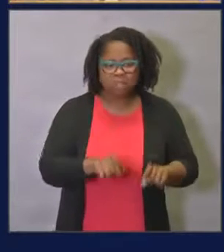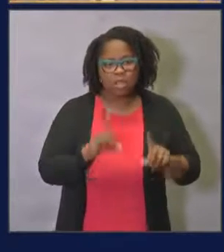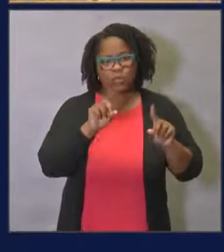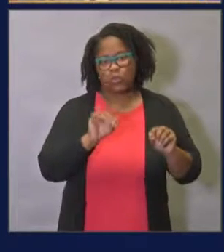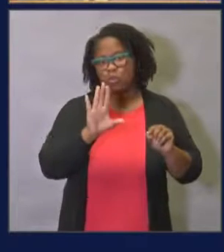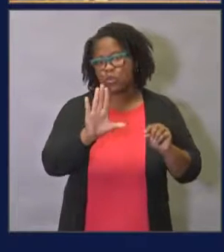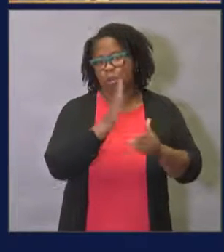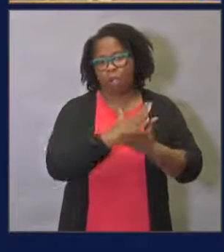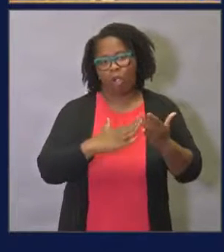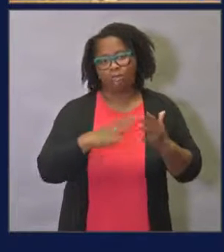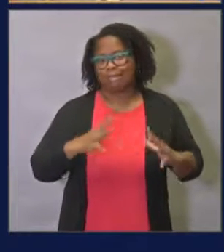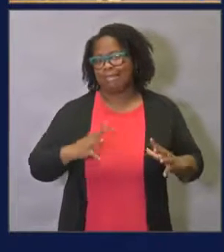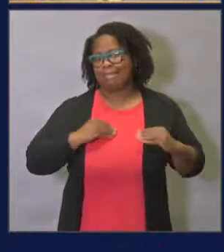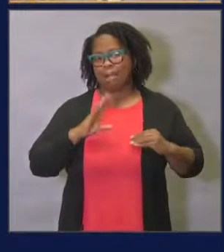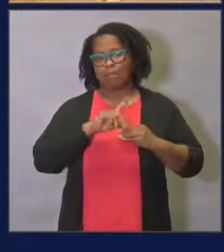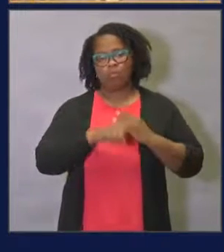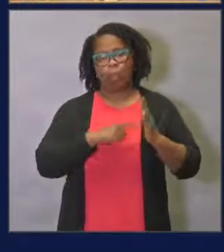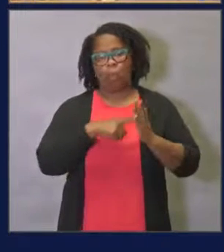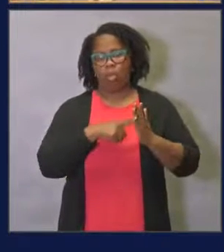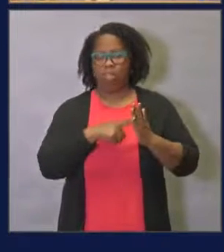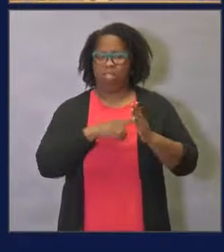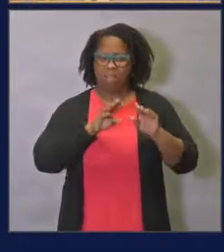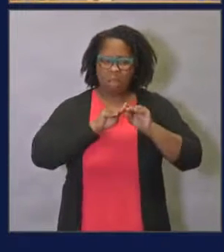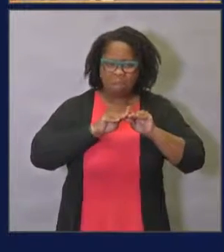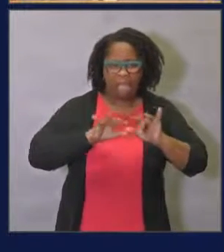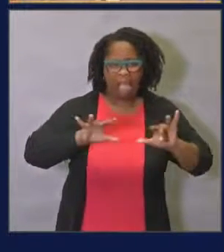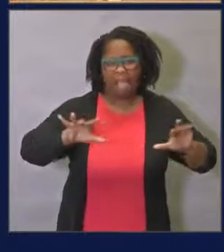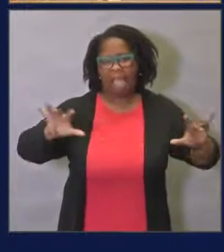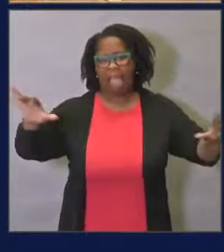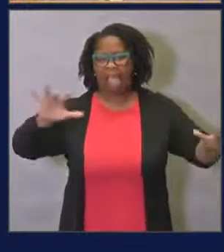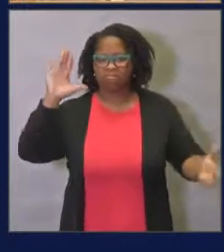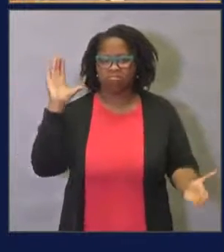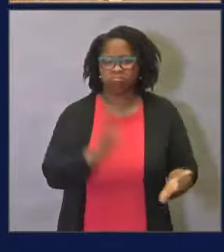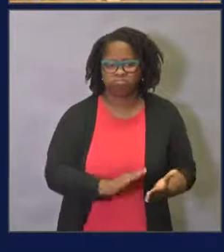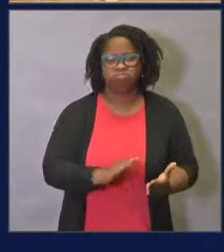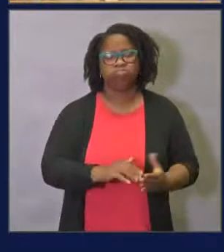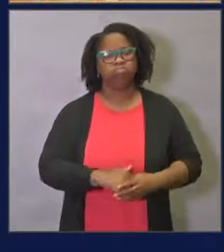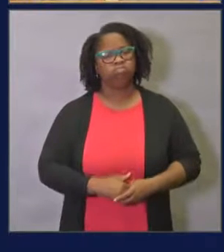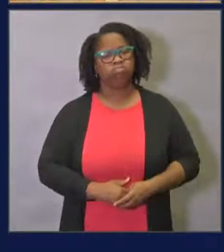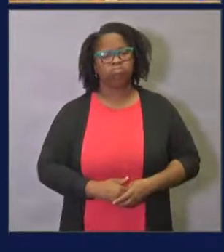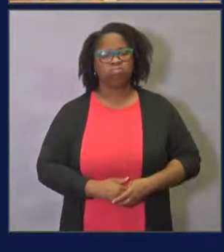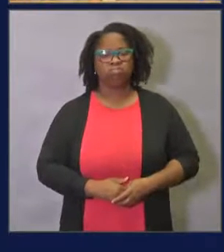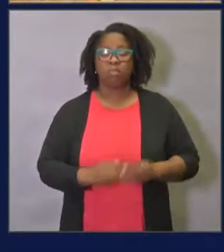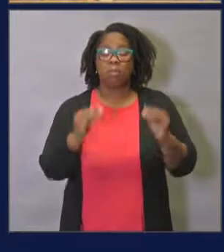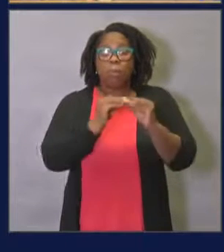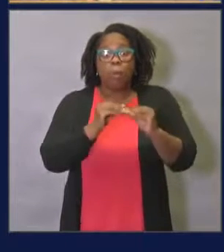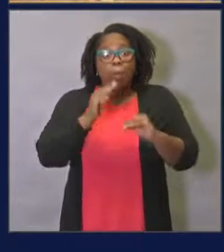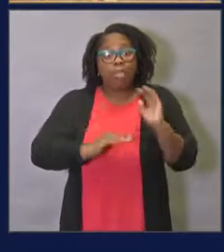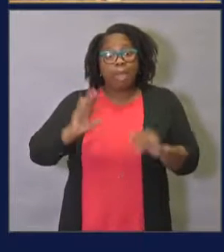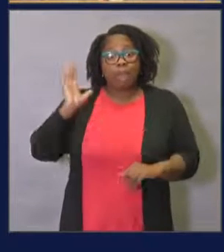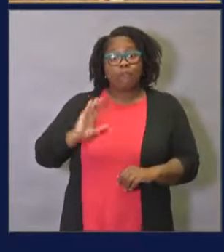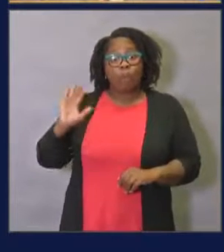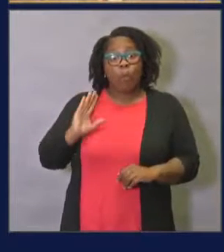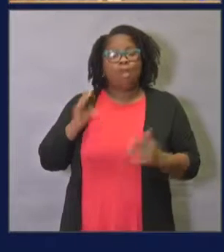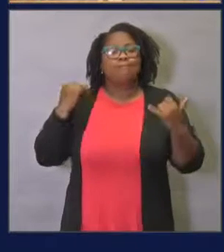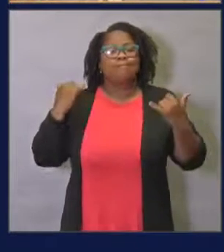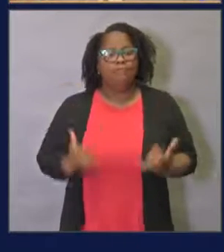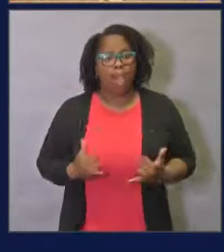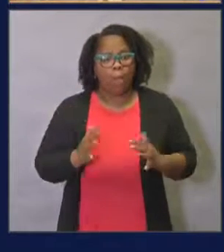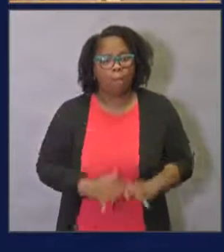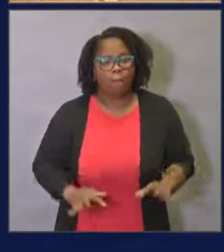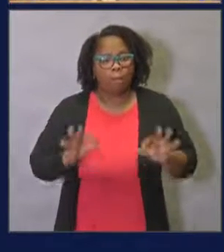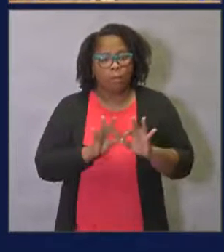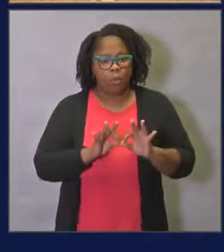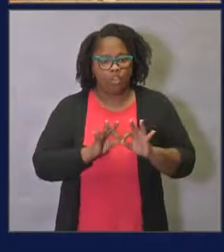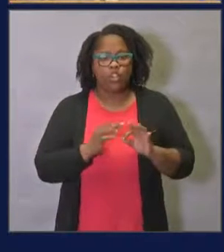to reduce transmission of the deadly virus. It's really vitally important, more than ever, that we take the tools we have